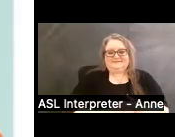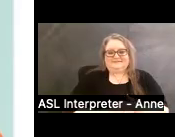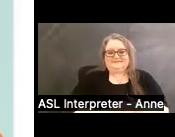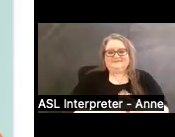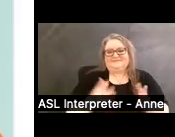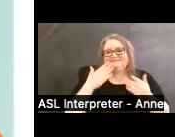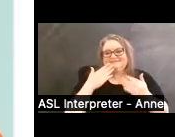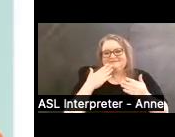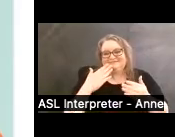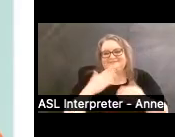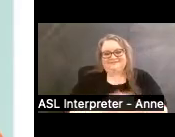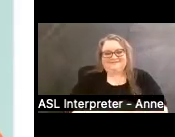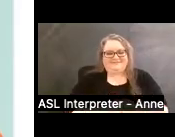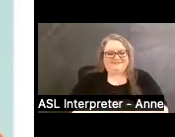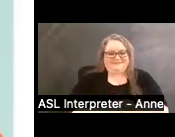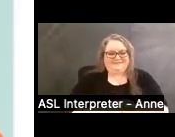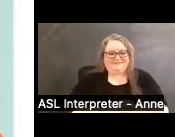Next slide, Brecken.